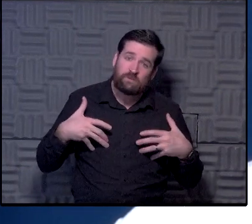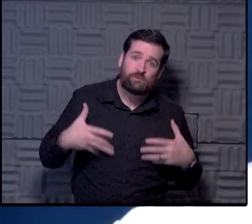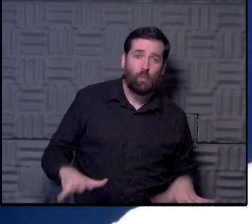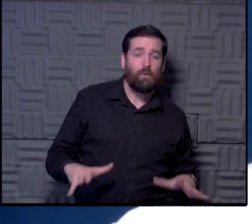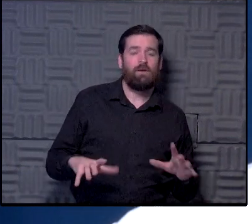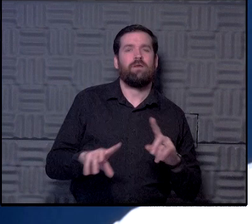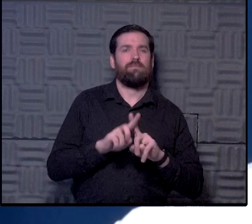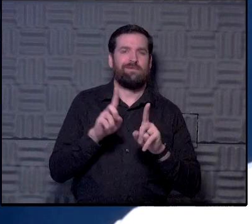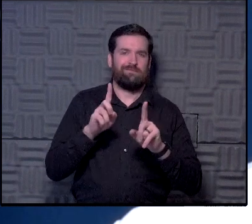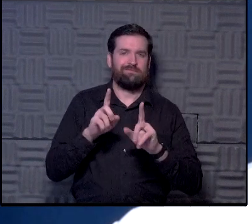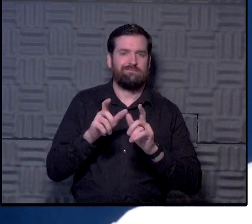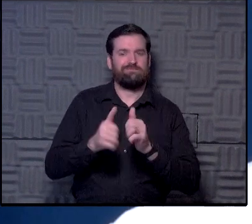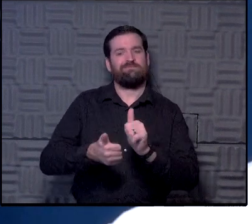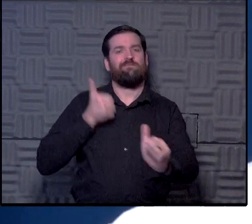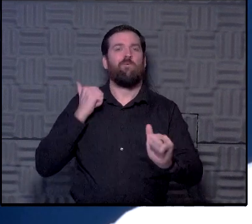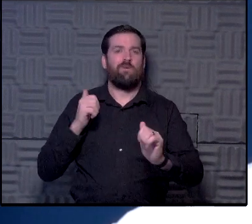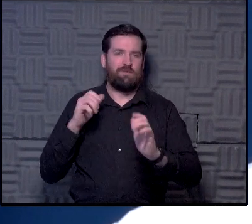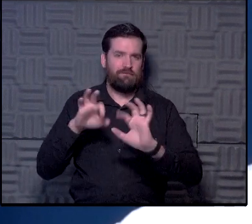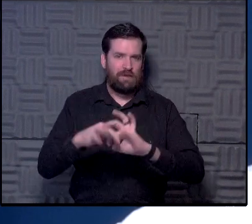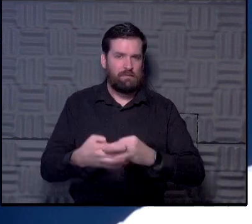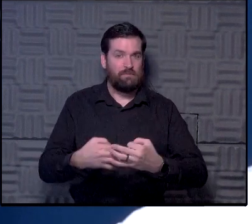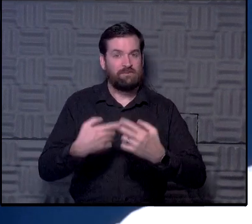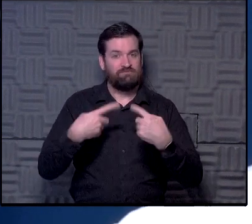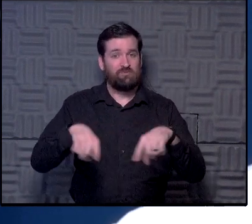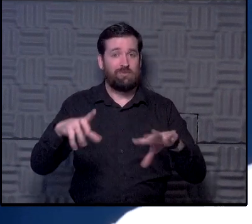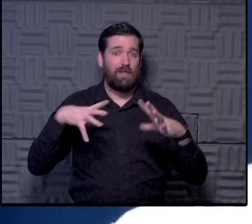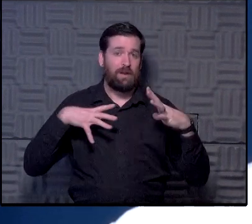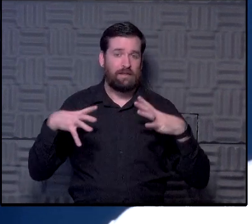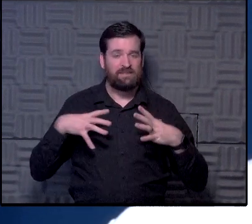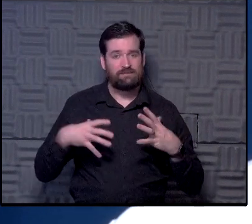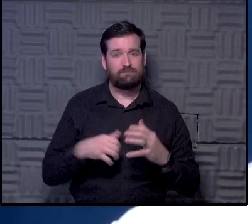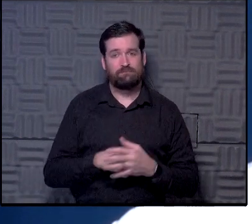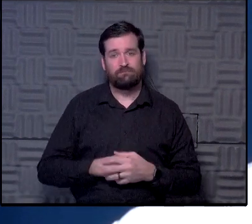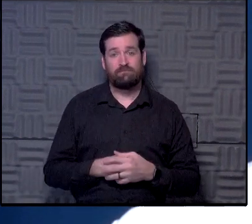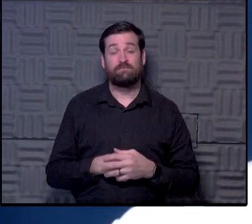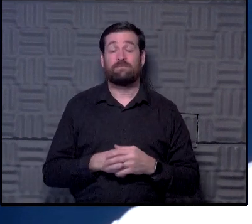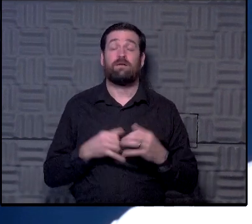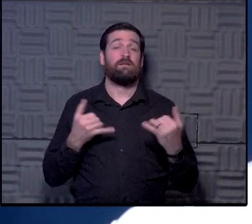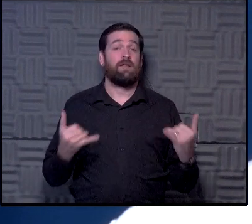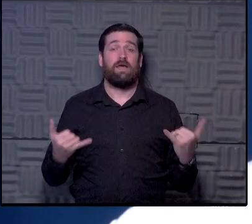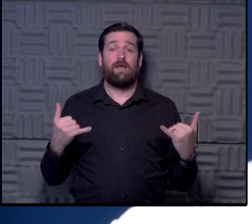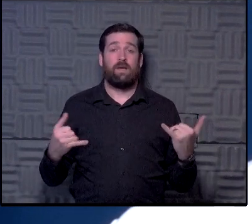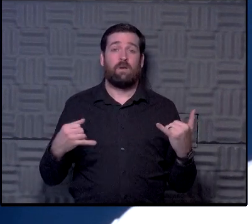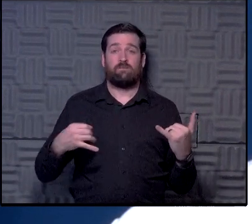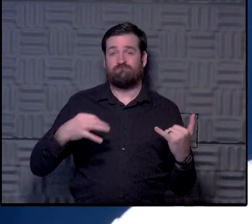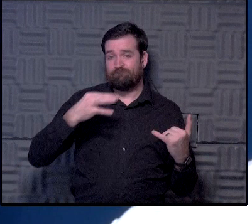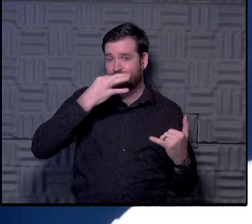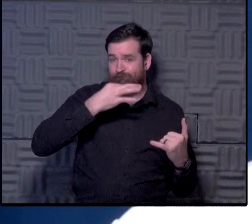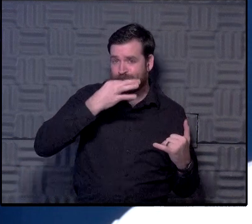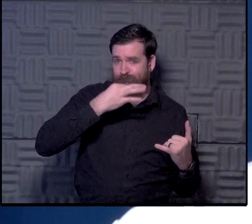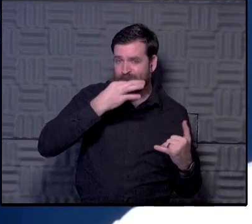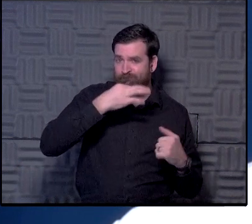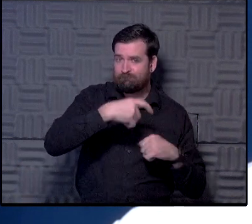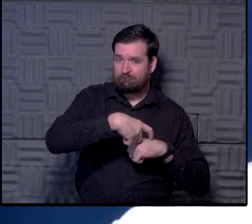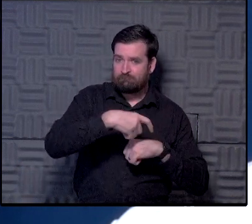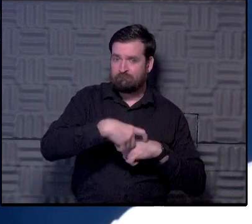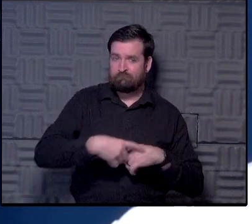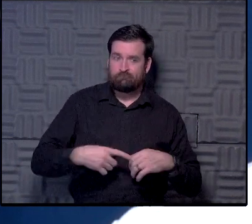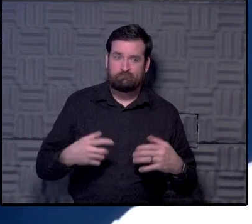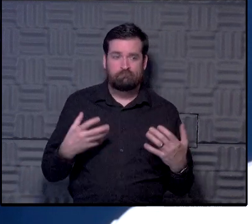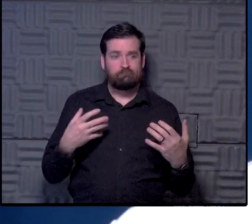them, avoiding time with your family, for example, at the holidays. And now, as we enter this phase where more and